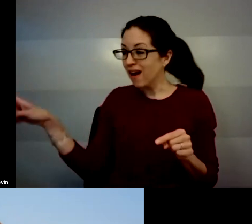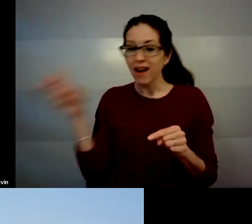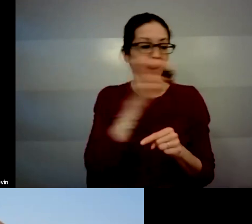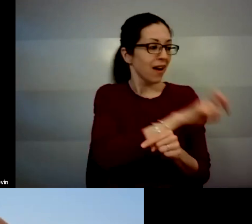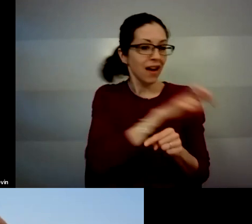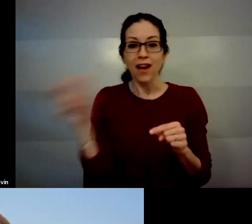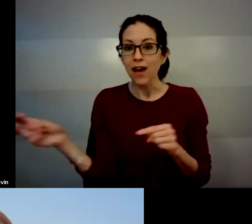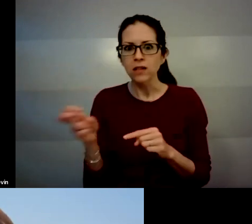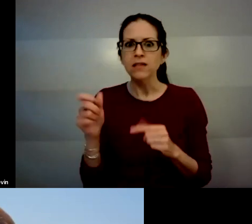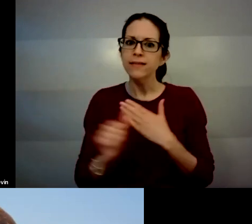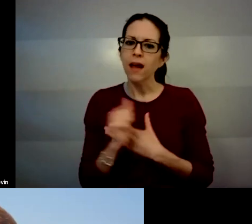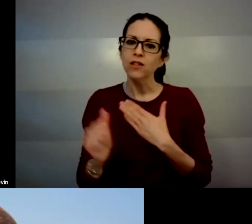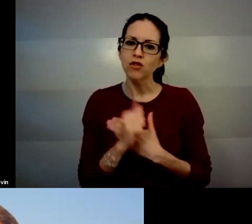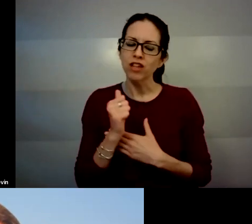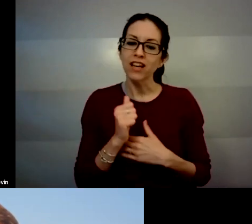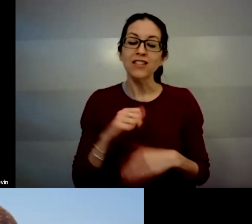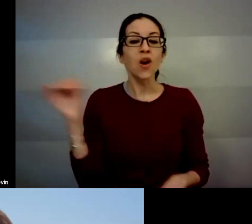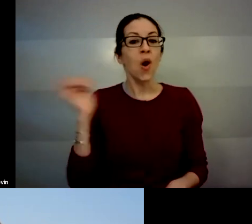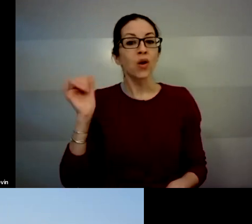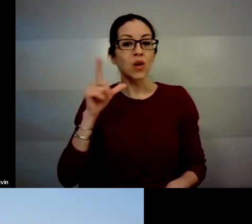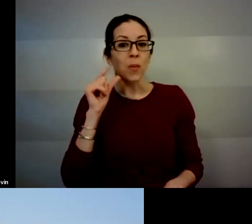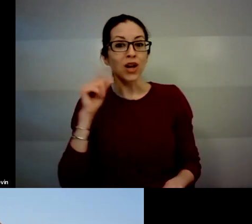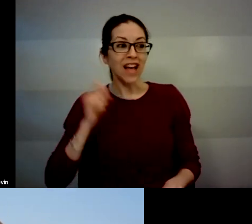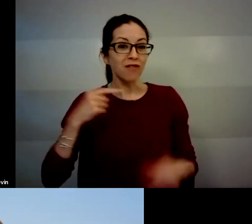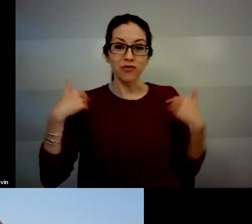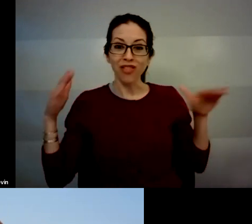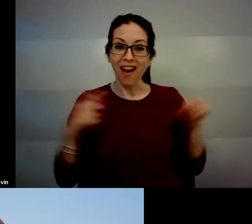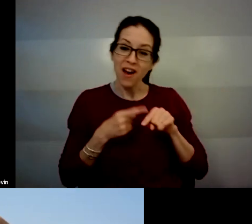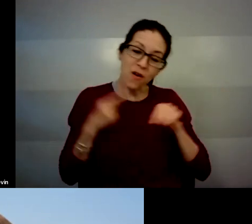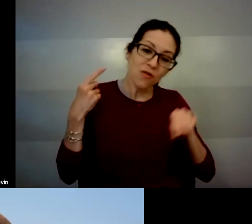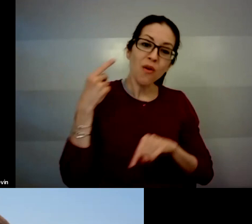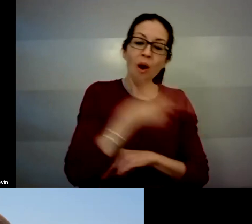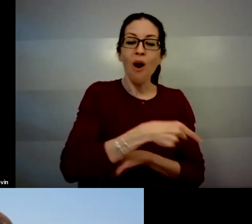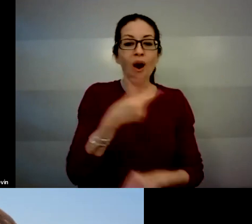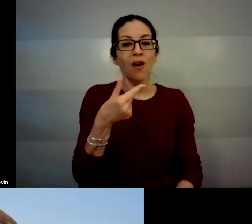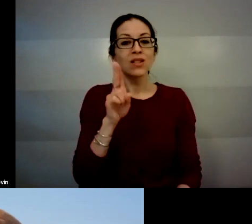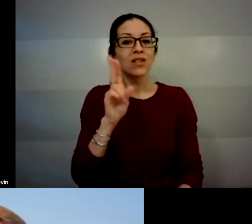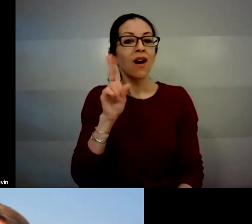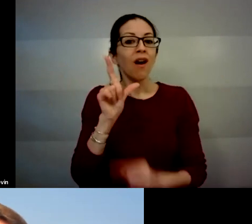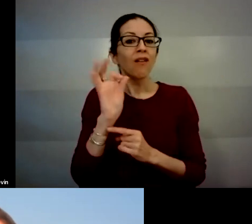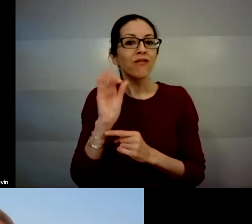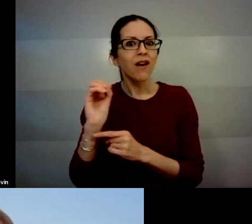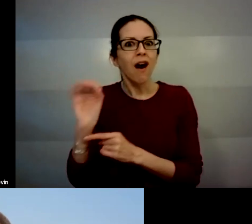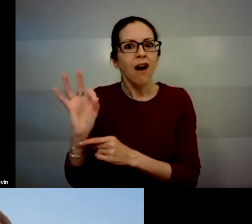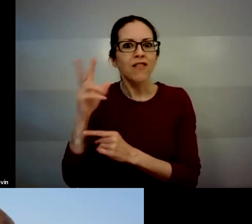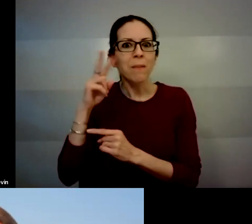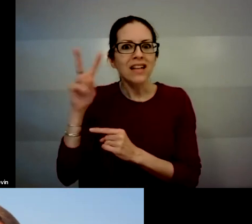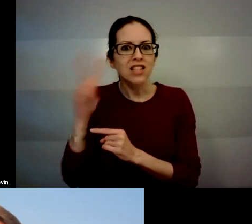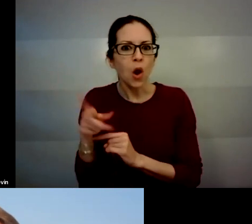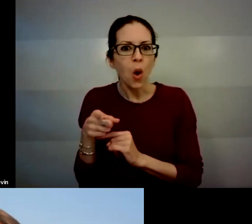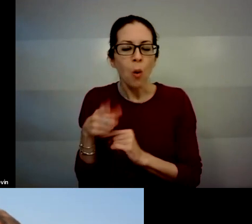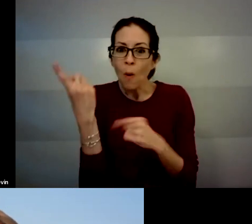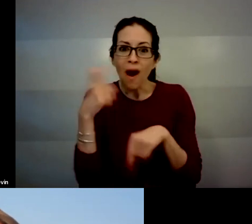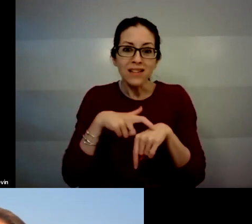have to fly all the way across the Gulf of Mexico in one shot. And that's a dangerous journey. If there's a thing that comes through, they may not make it